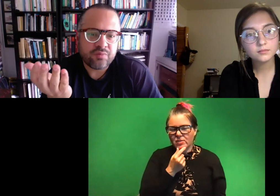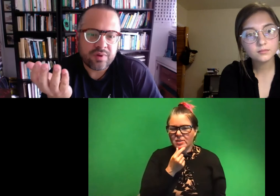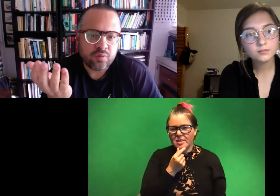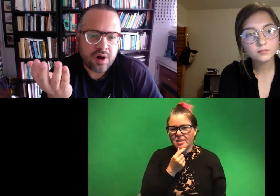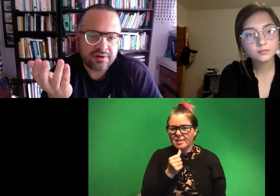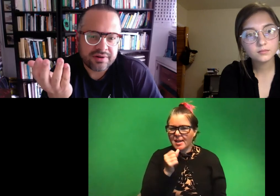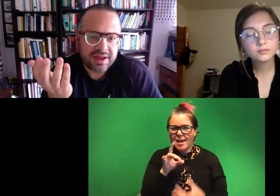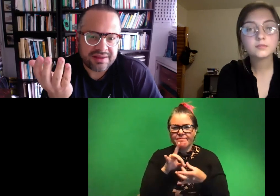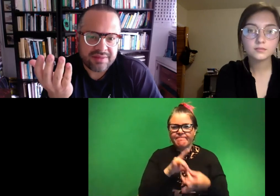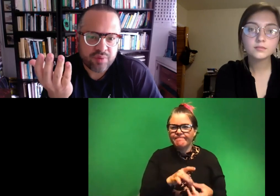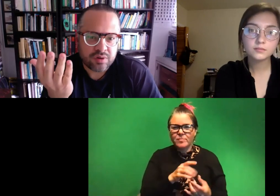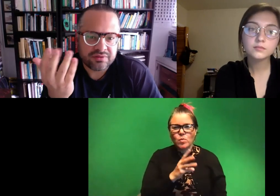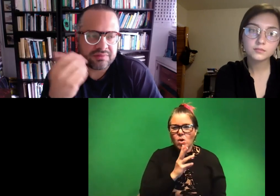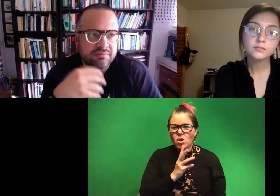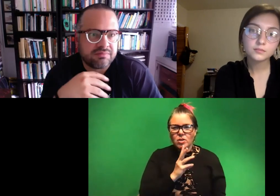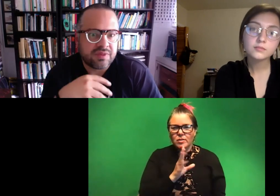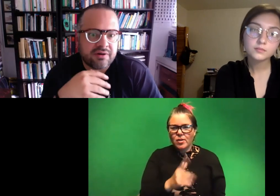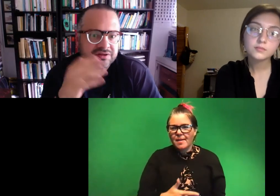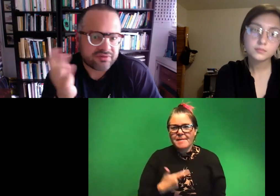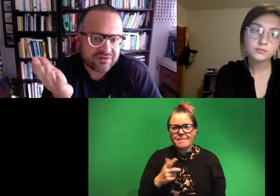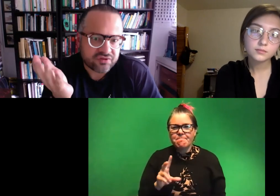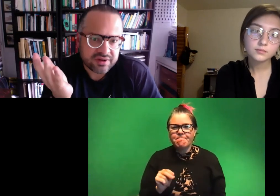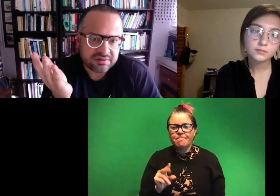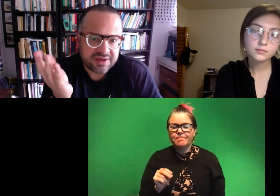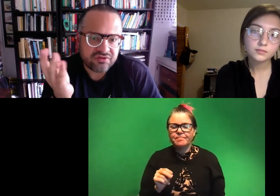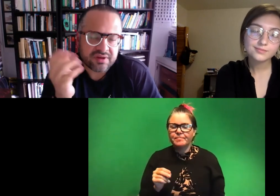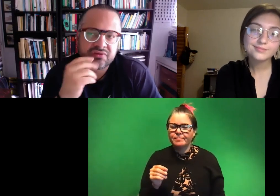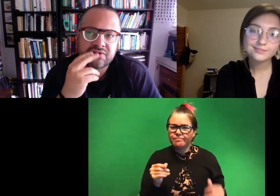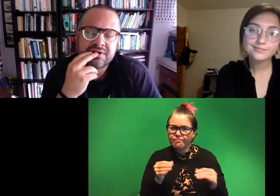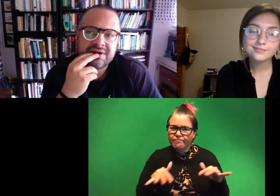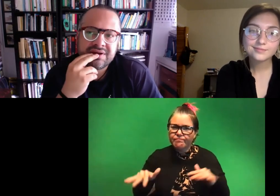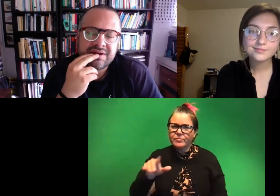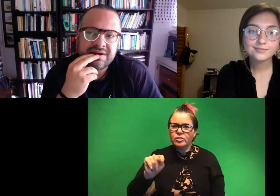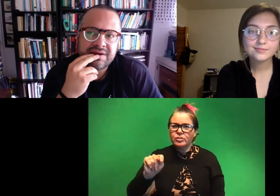related with water at any point. They are terrestrial insects.